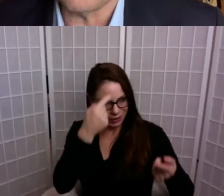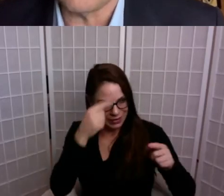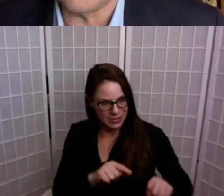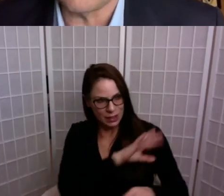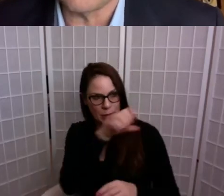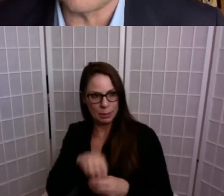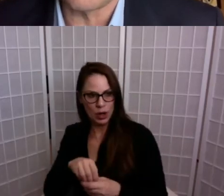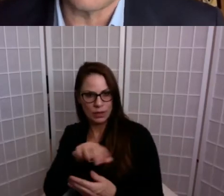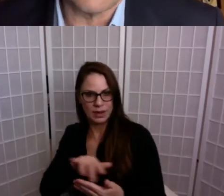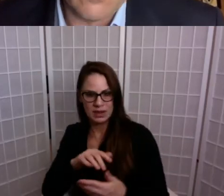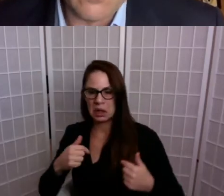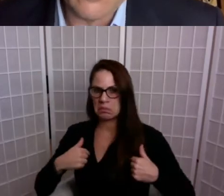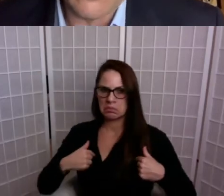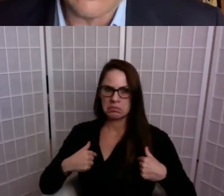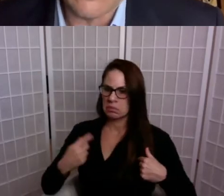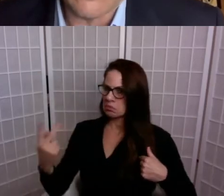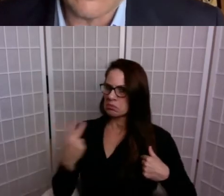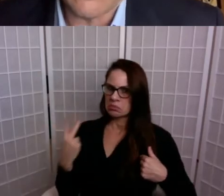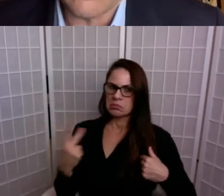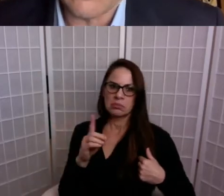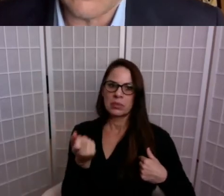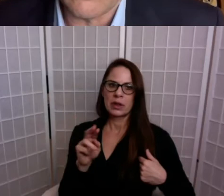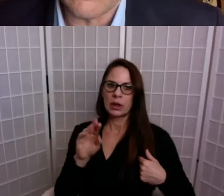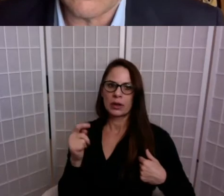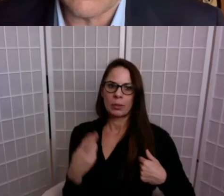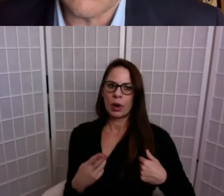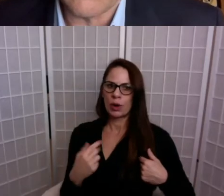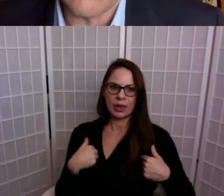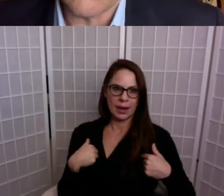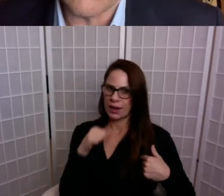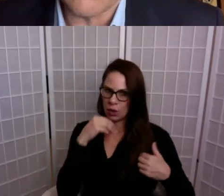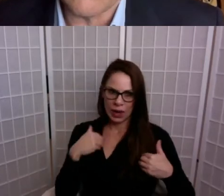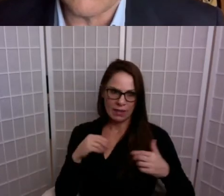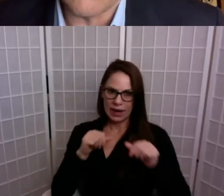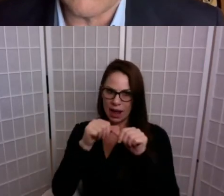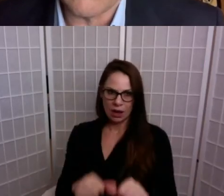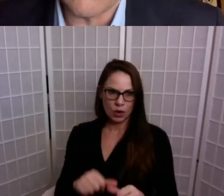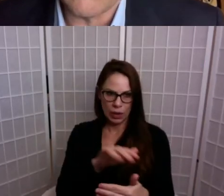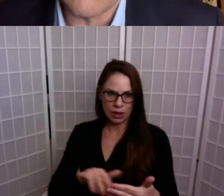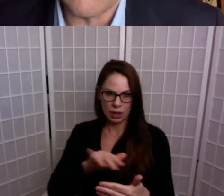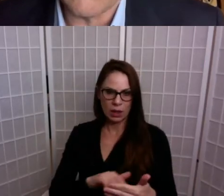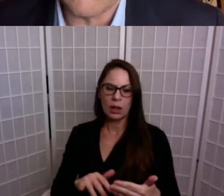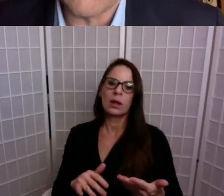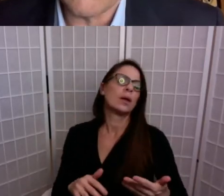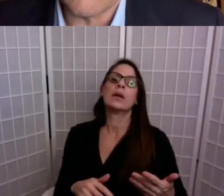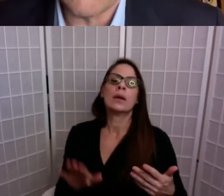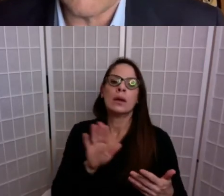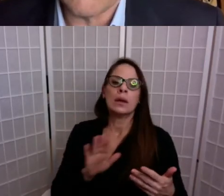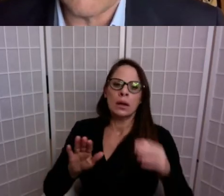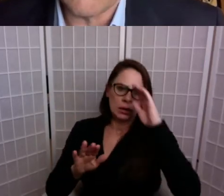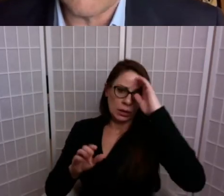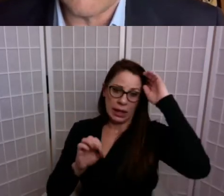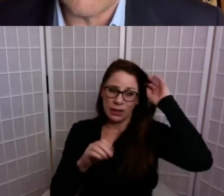I don't have any ongoing biologic studies, so we're not planning to use you as part of a study, but if